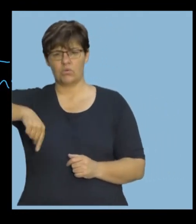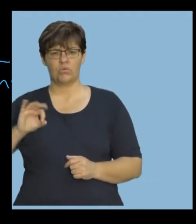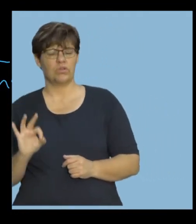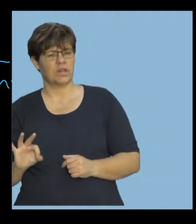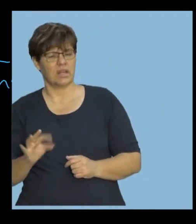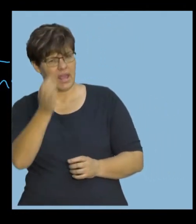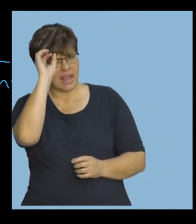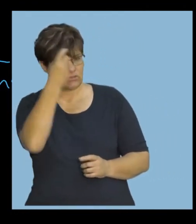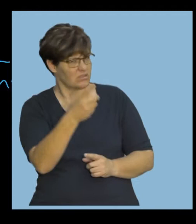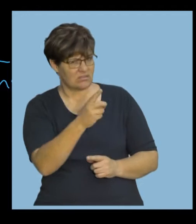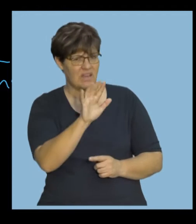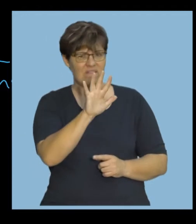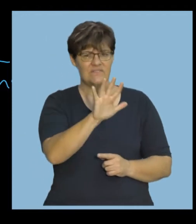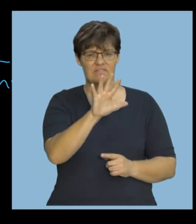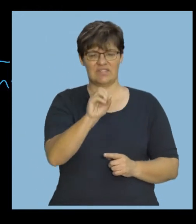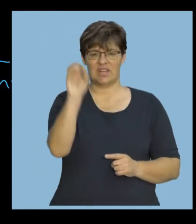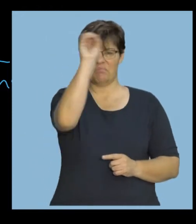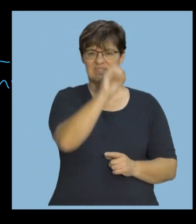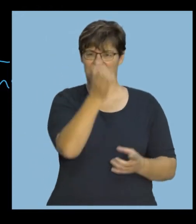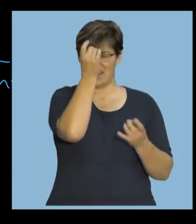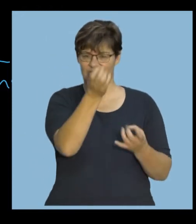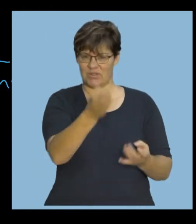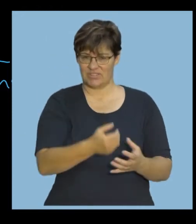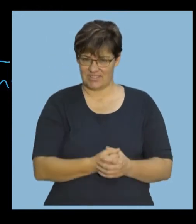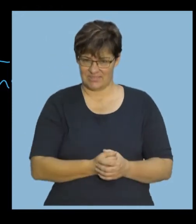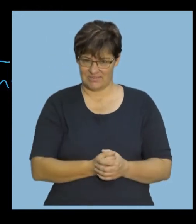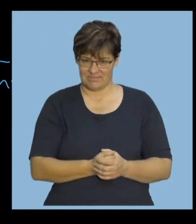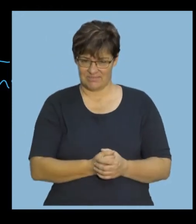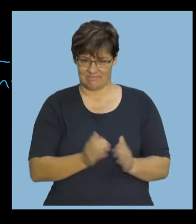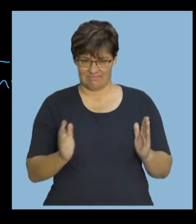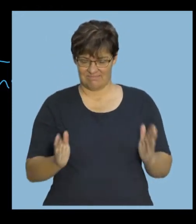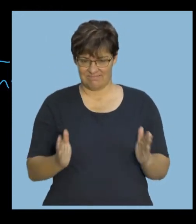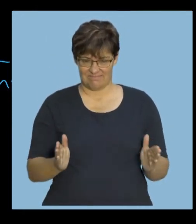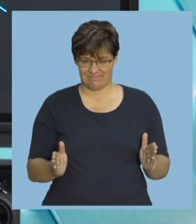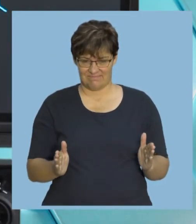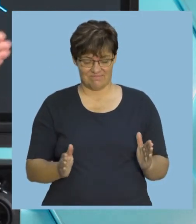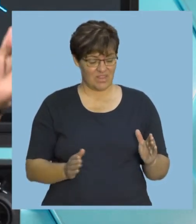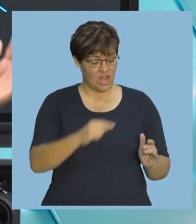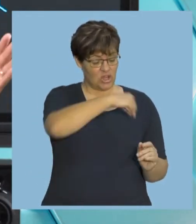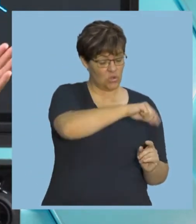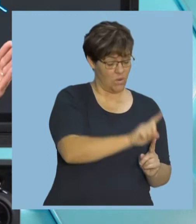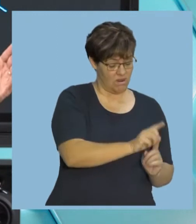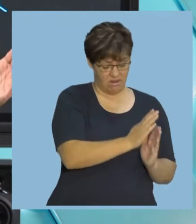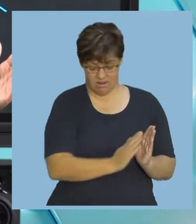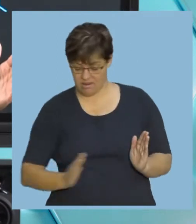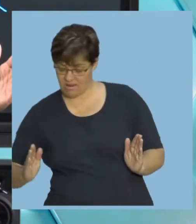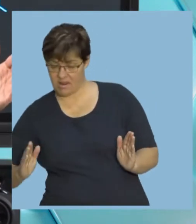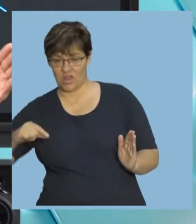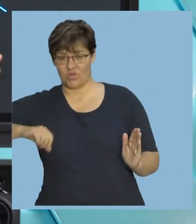is 50% of the data. Okay, between Q1 and Q3,